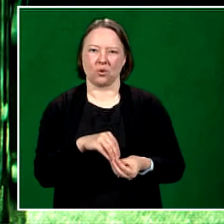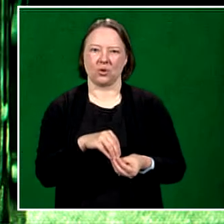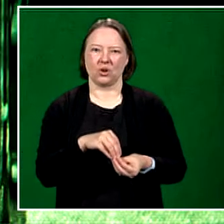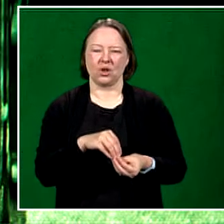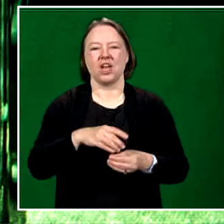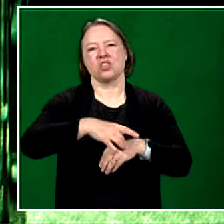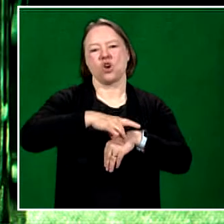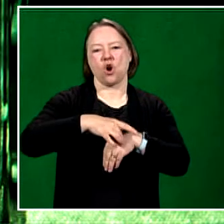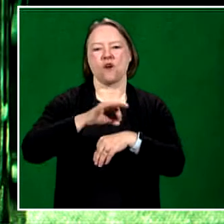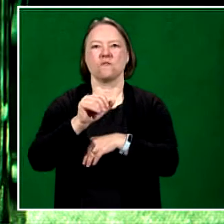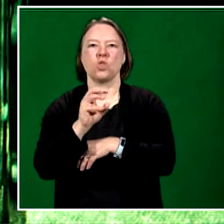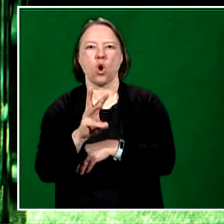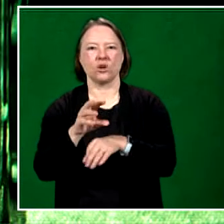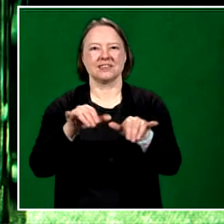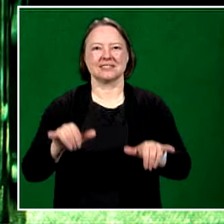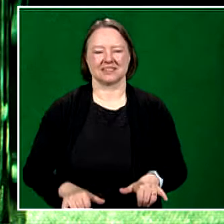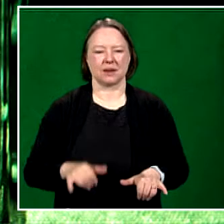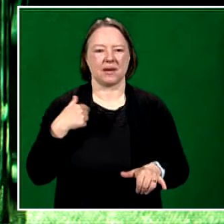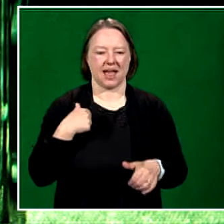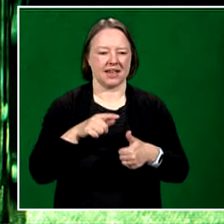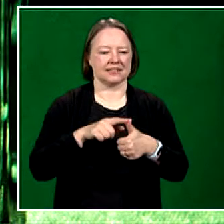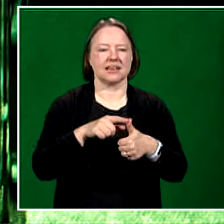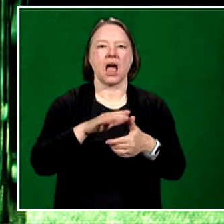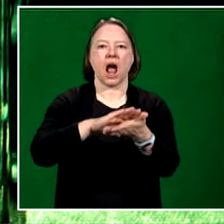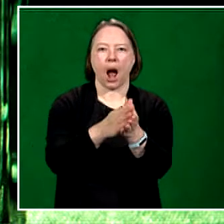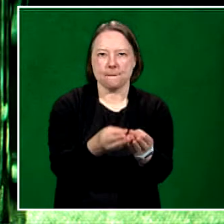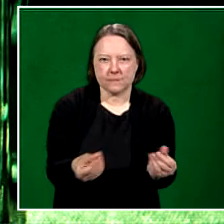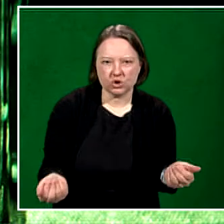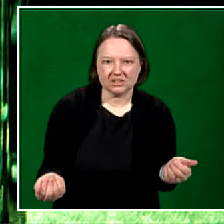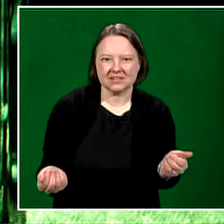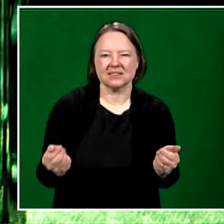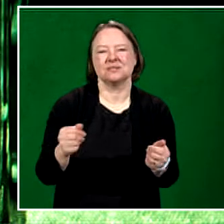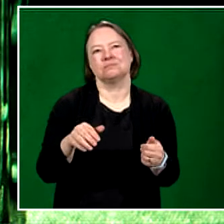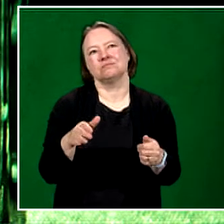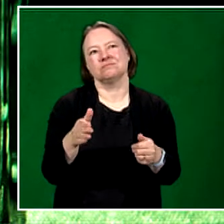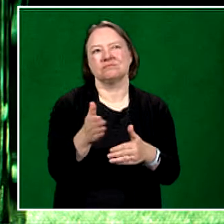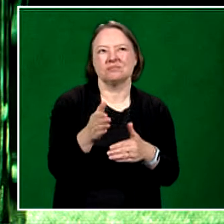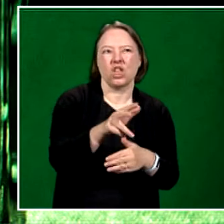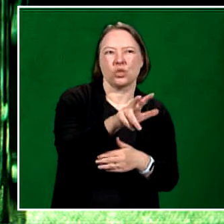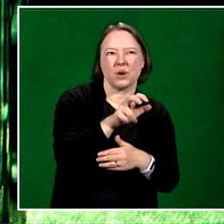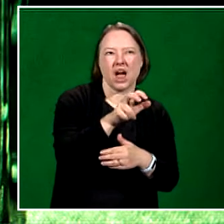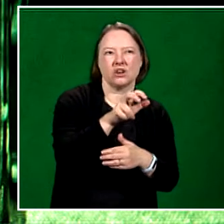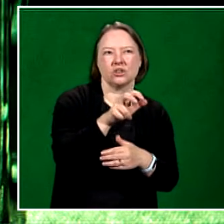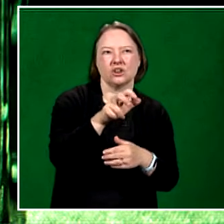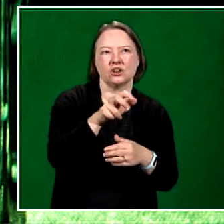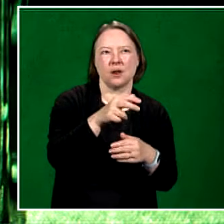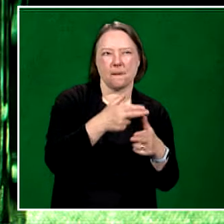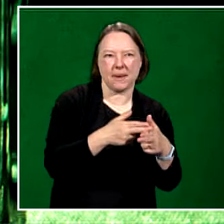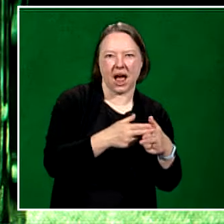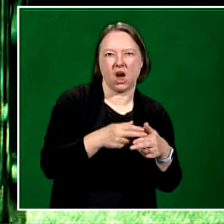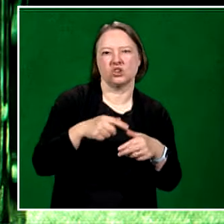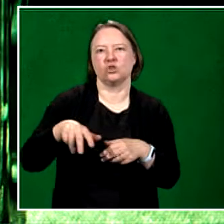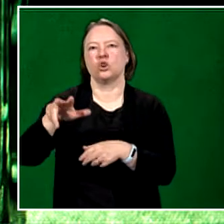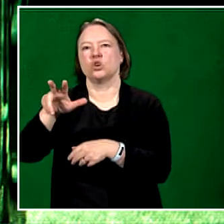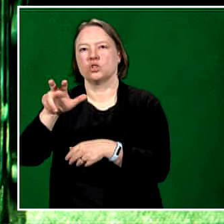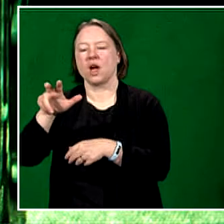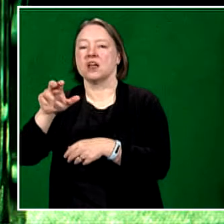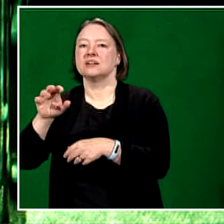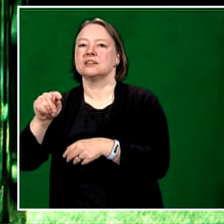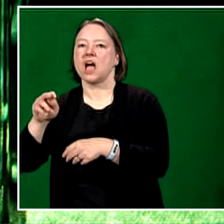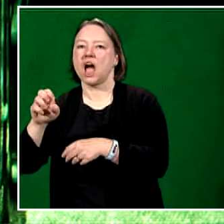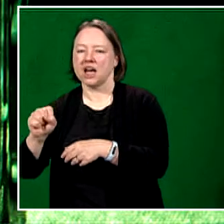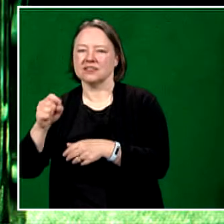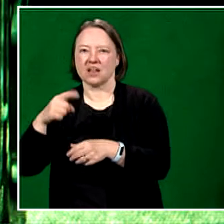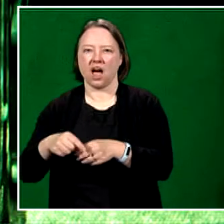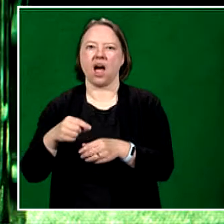flow system is capable of composting between 300 pounds and 3 tons of food or